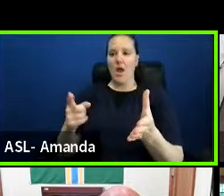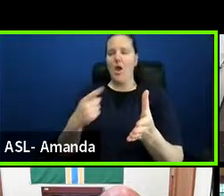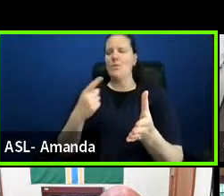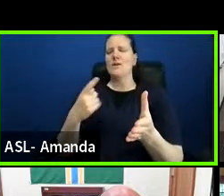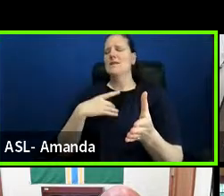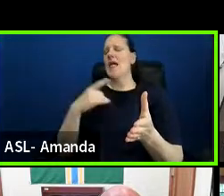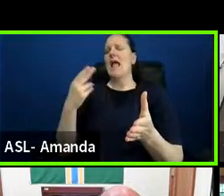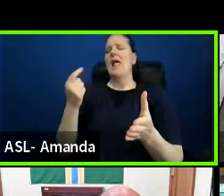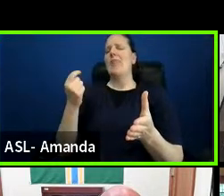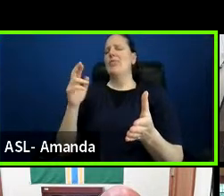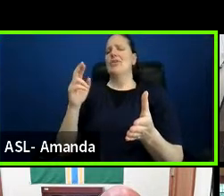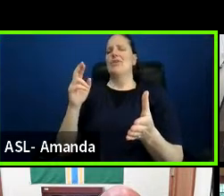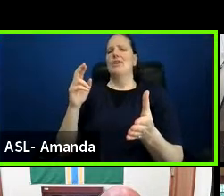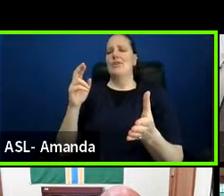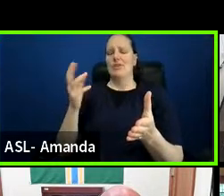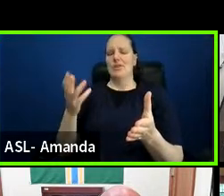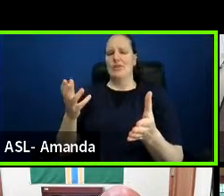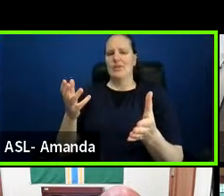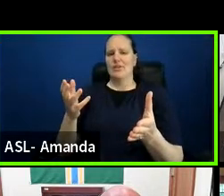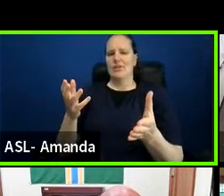Heather.